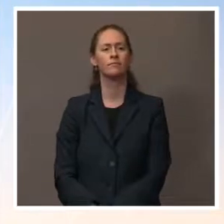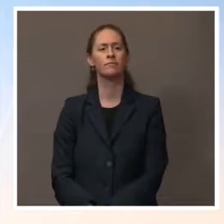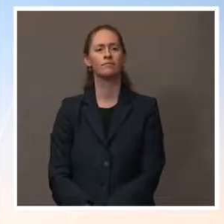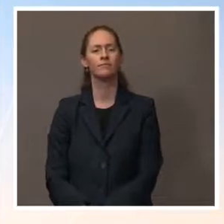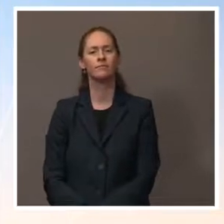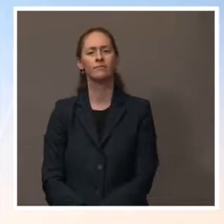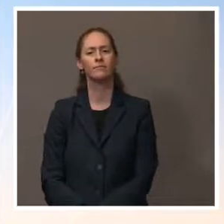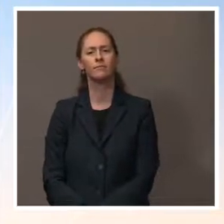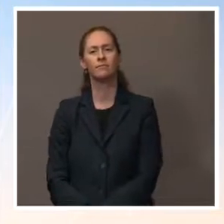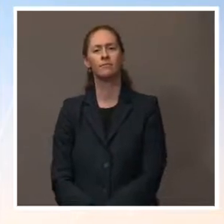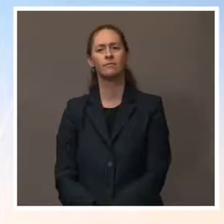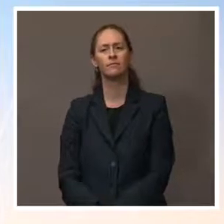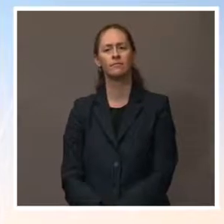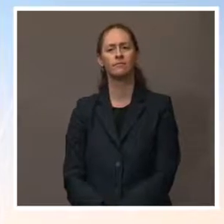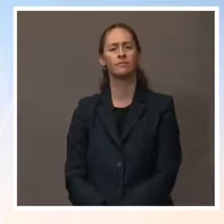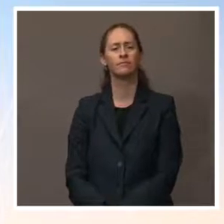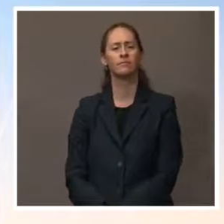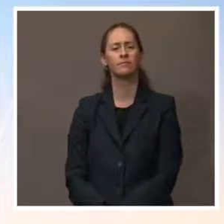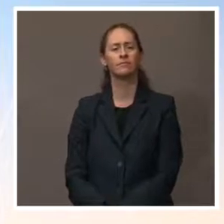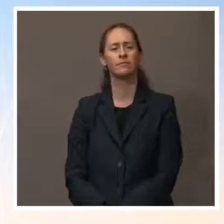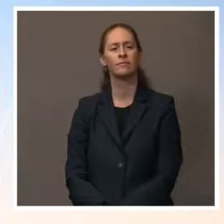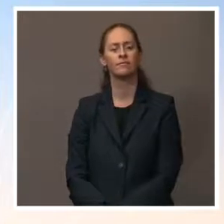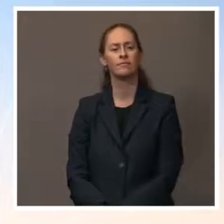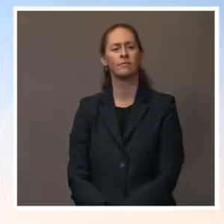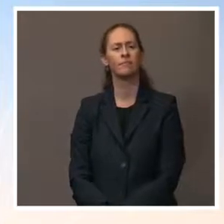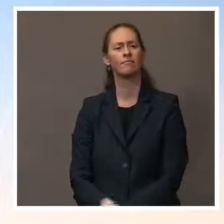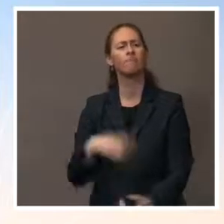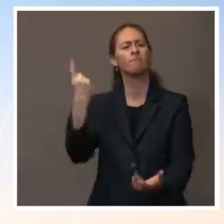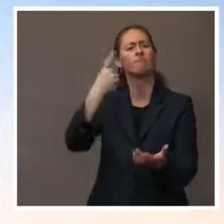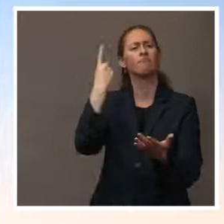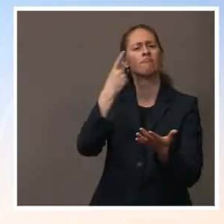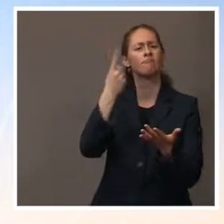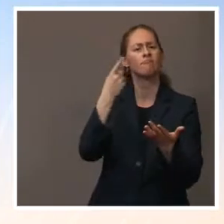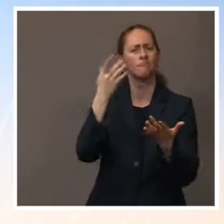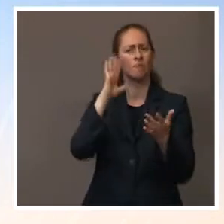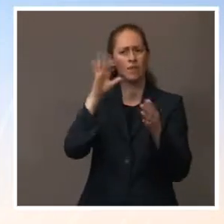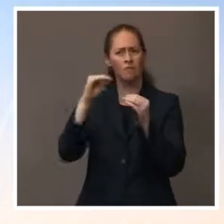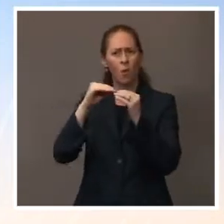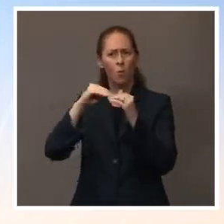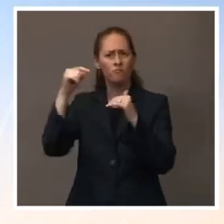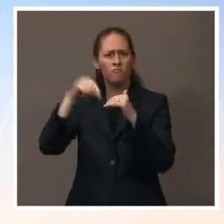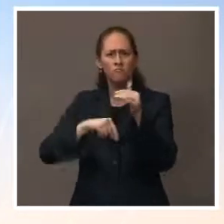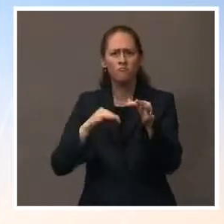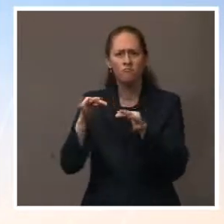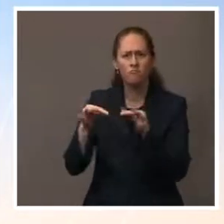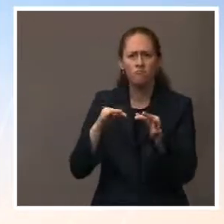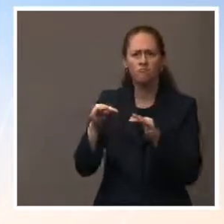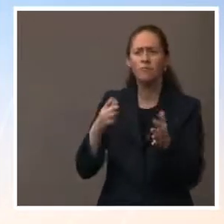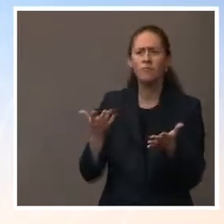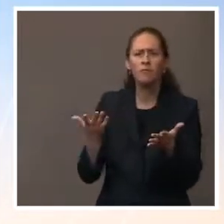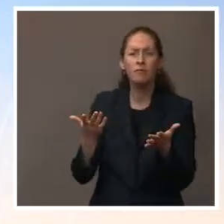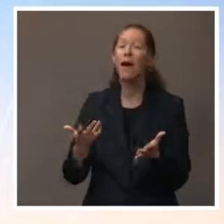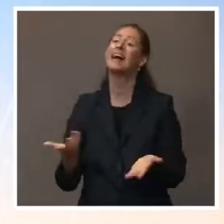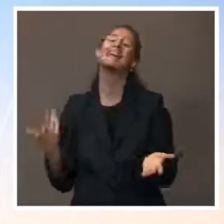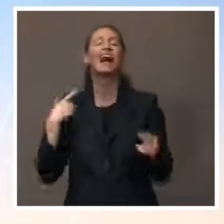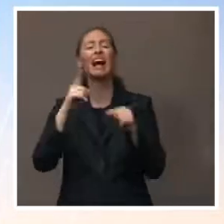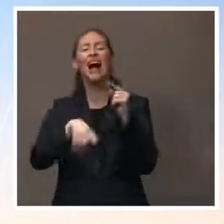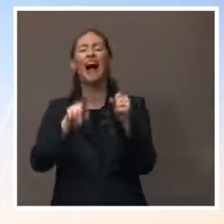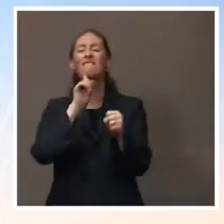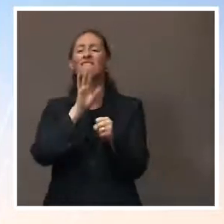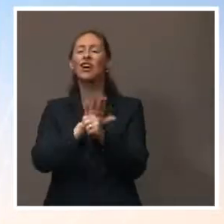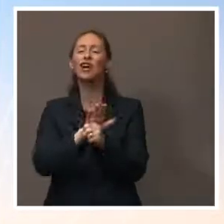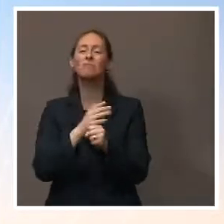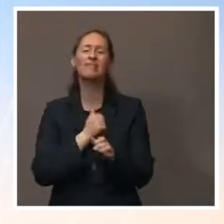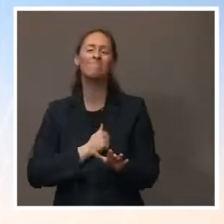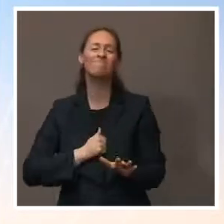can you just confirm any details of that review? I'm just not going to be able to confirm or speak to that specifically from here. Go ahead. The President's remarks tomorrow,